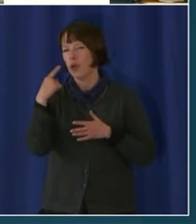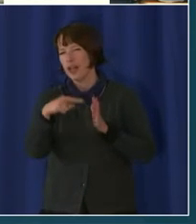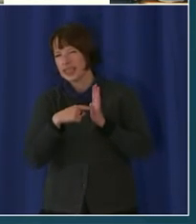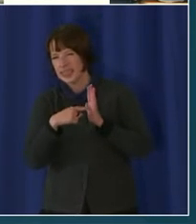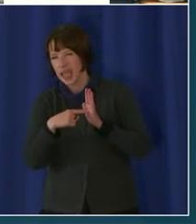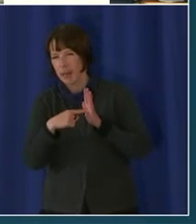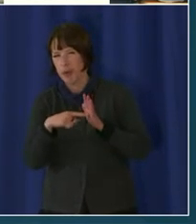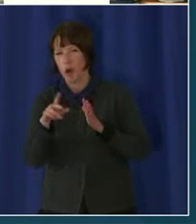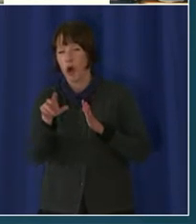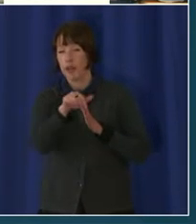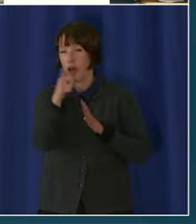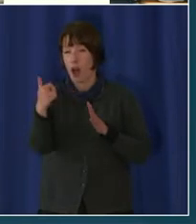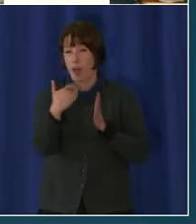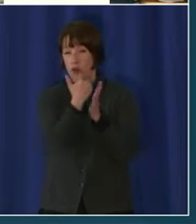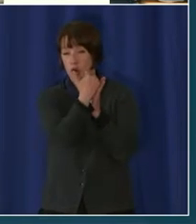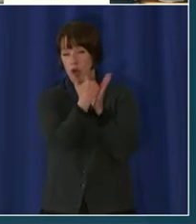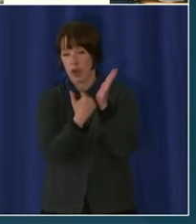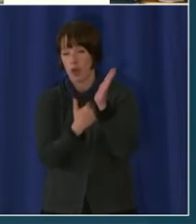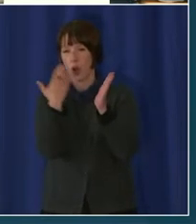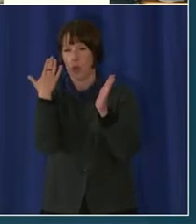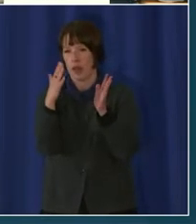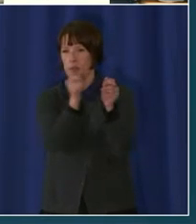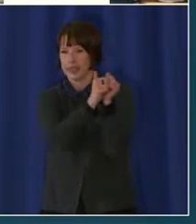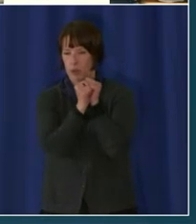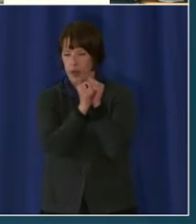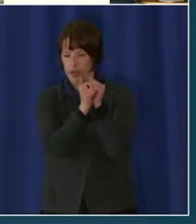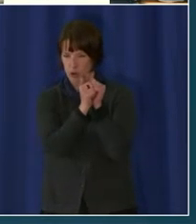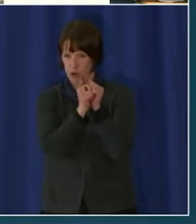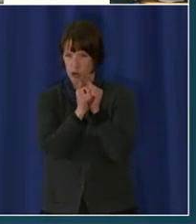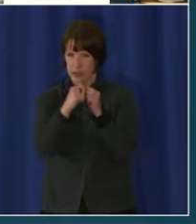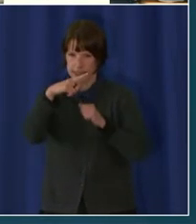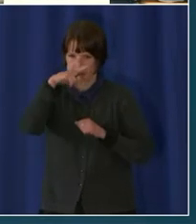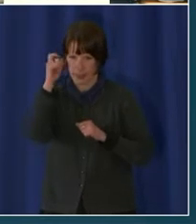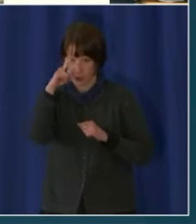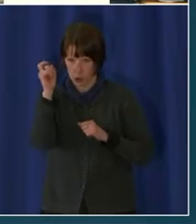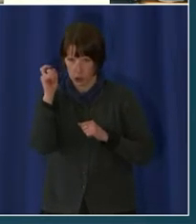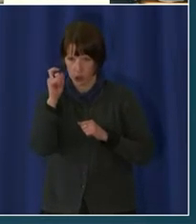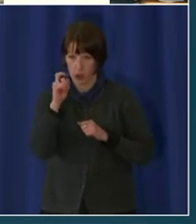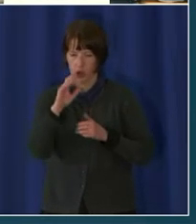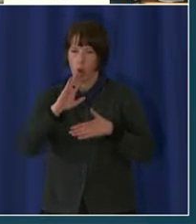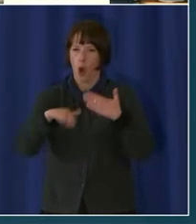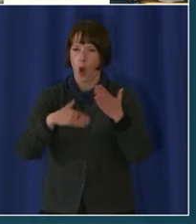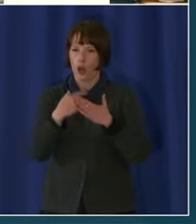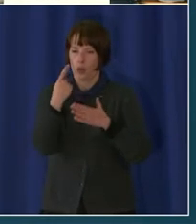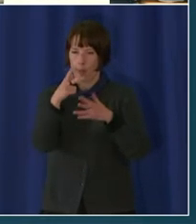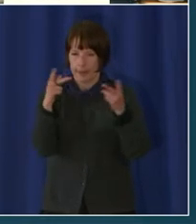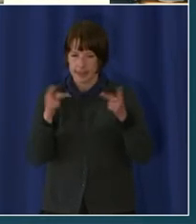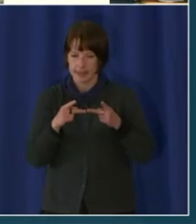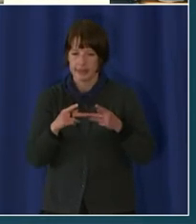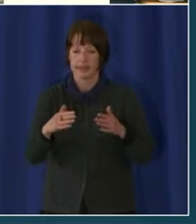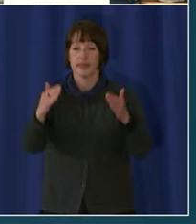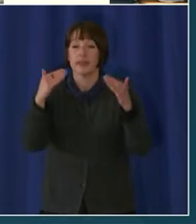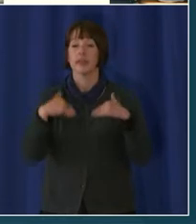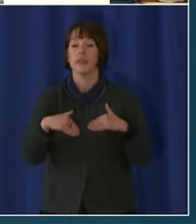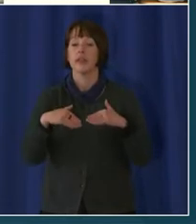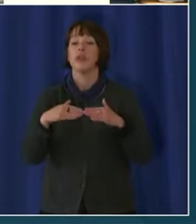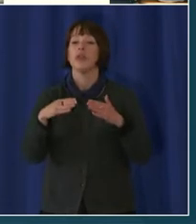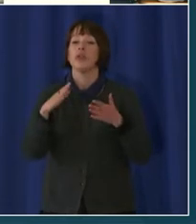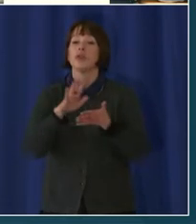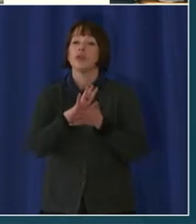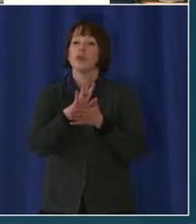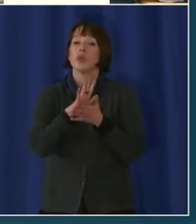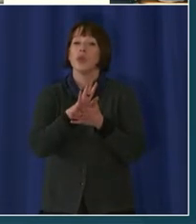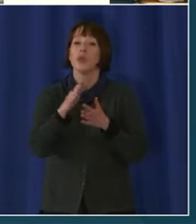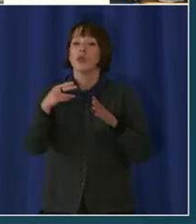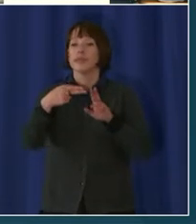Monroe, Bancroft, Raymond, and Tubman will all be together this summer, hosted at Tubman. The schools with